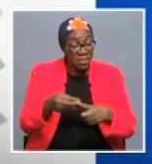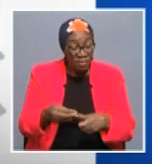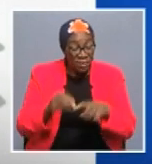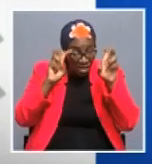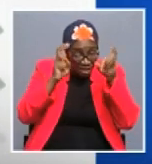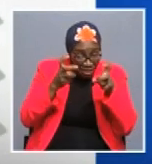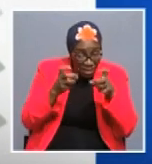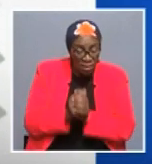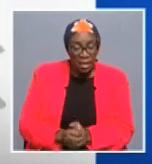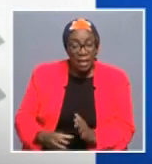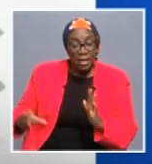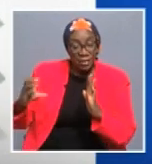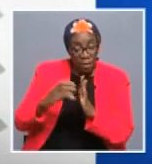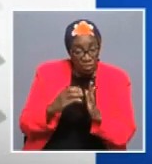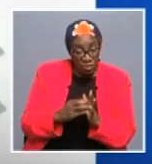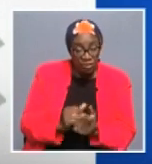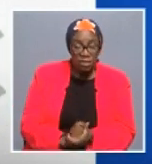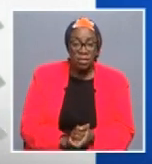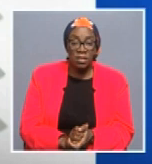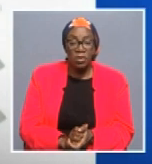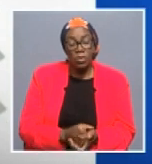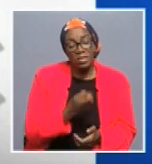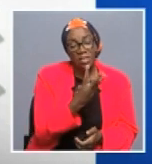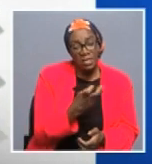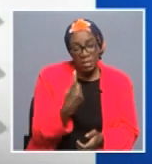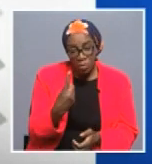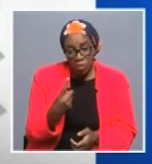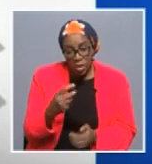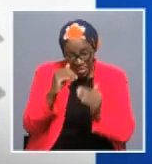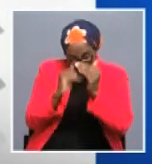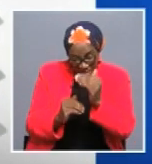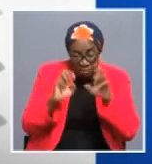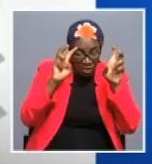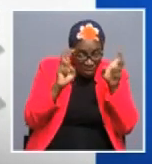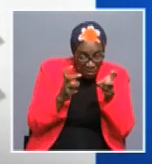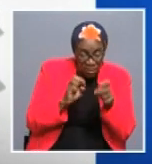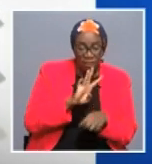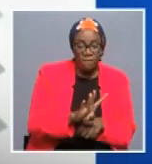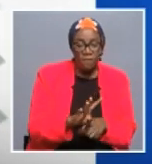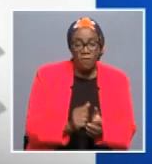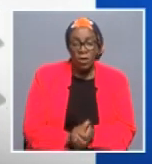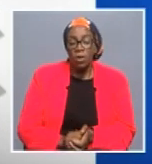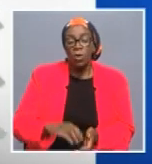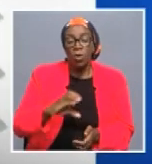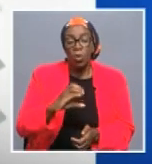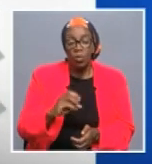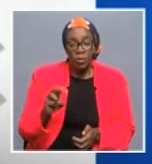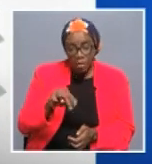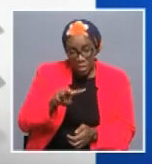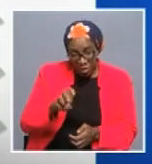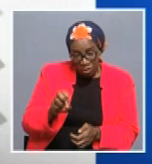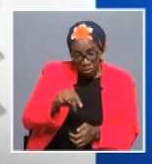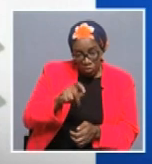and that is Article 31, Sub-Article 4 of the convention, and it states